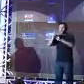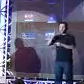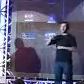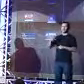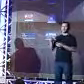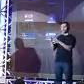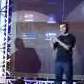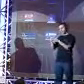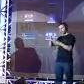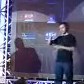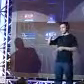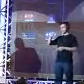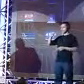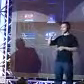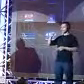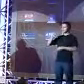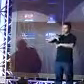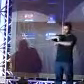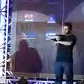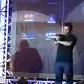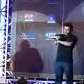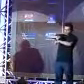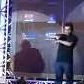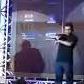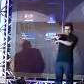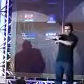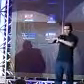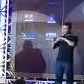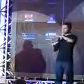And that includes its educational system.